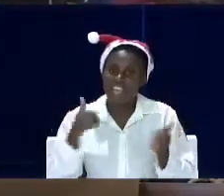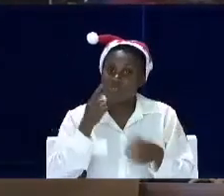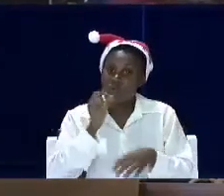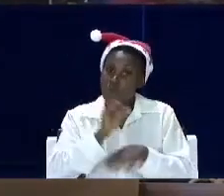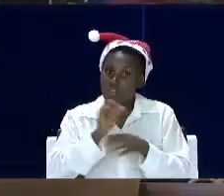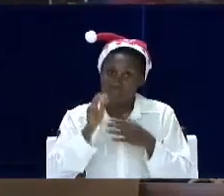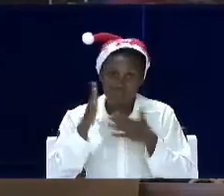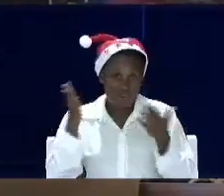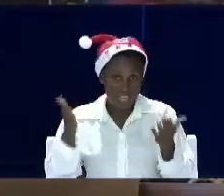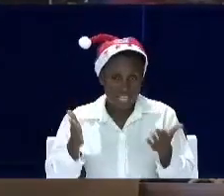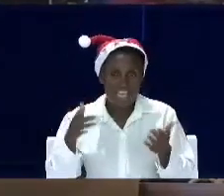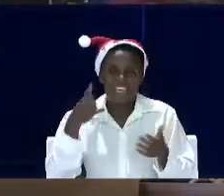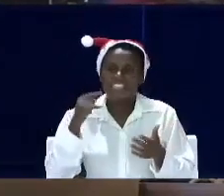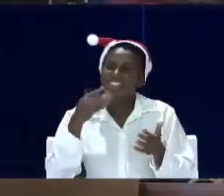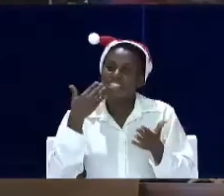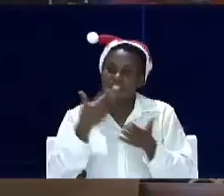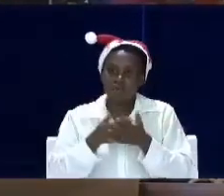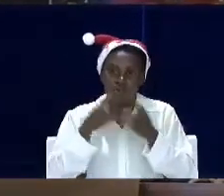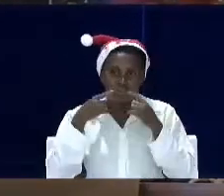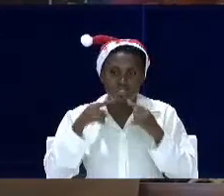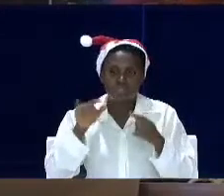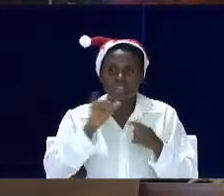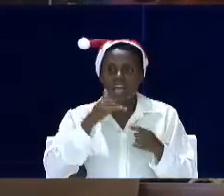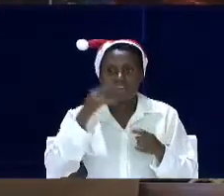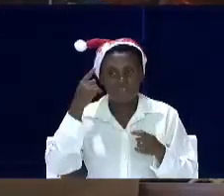The good news I have for you is this.